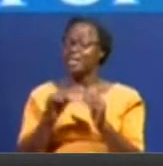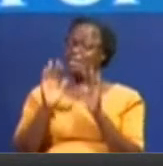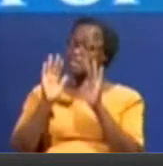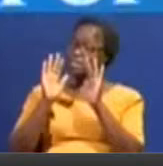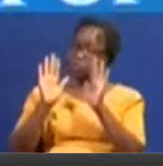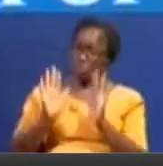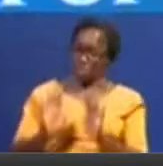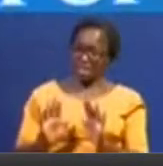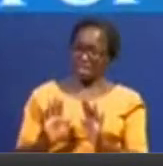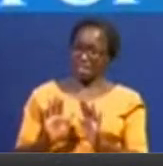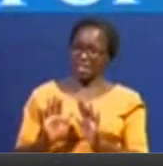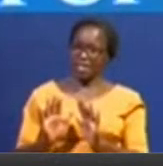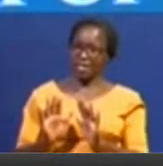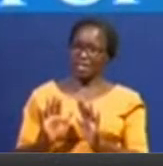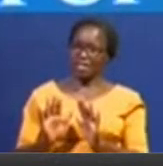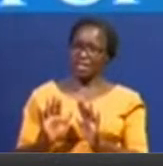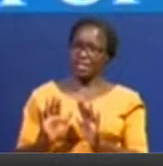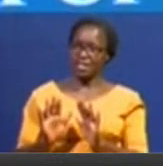important to